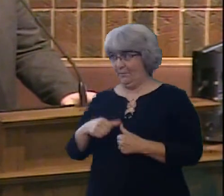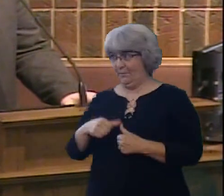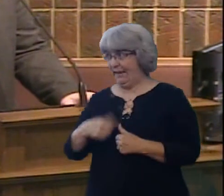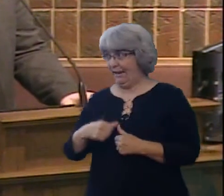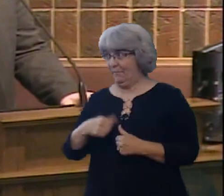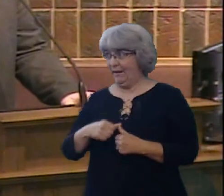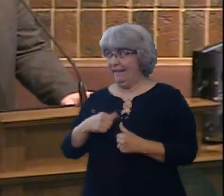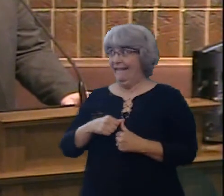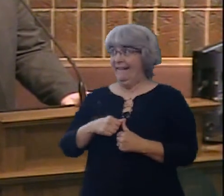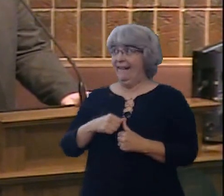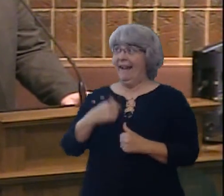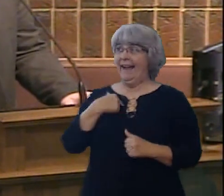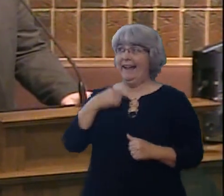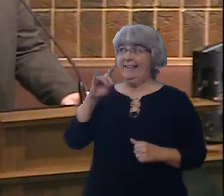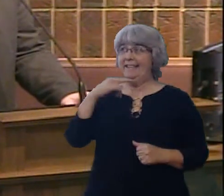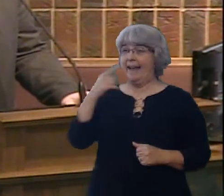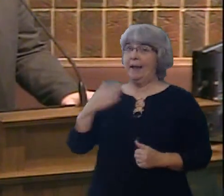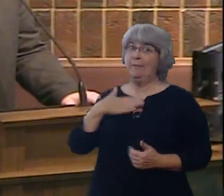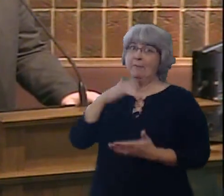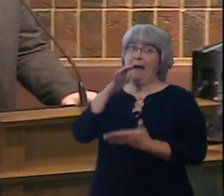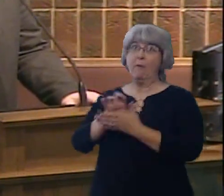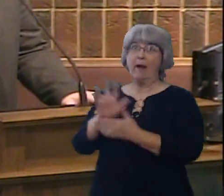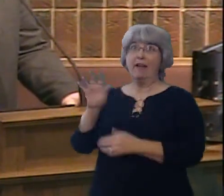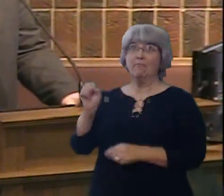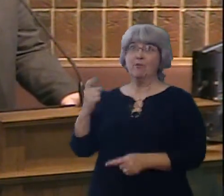kind of closed it with the words, my wife was right.